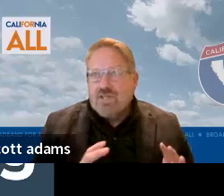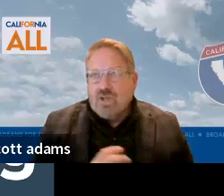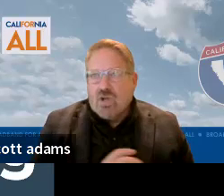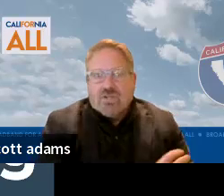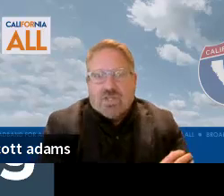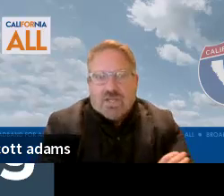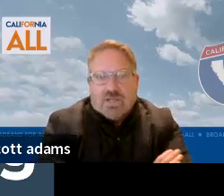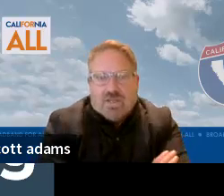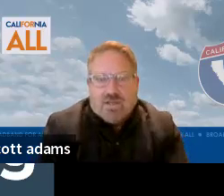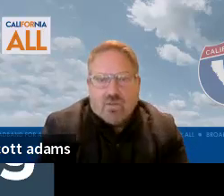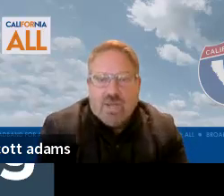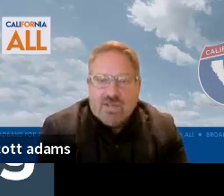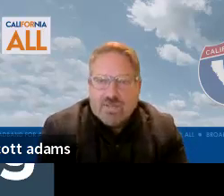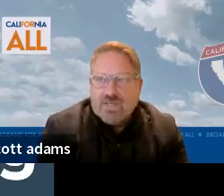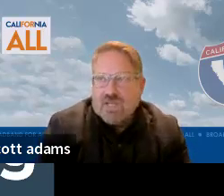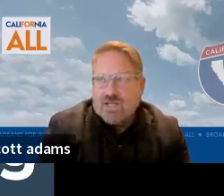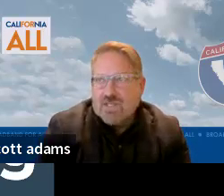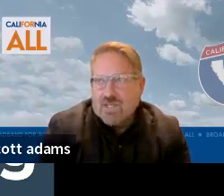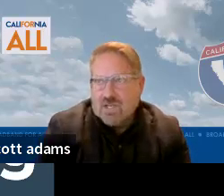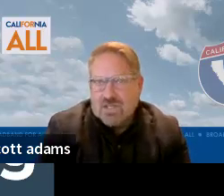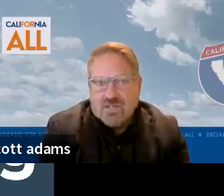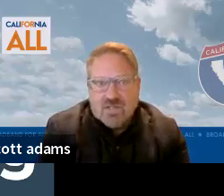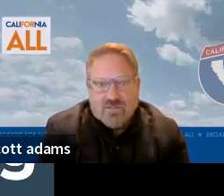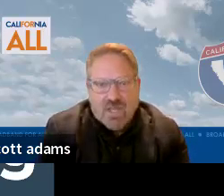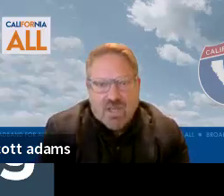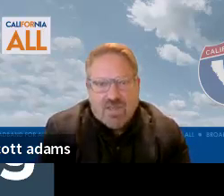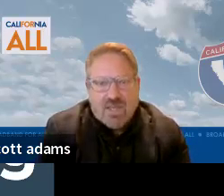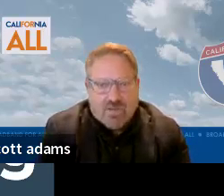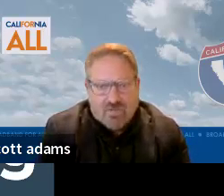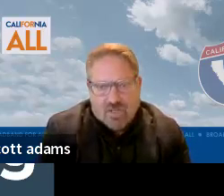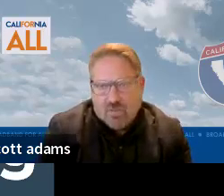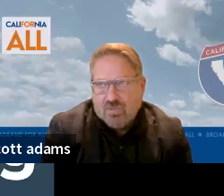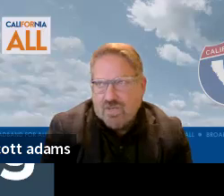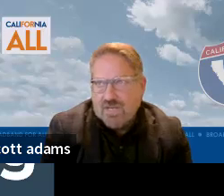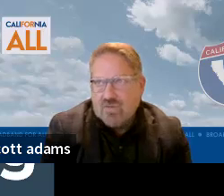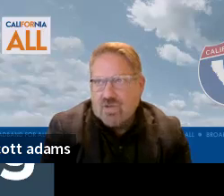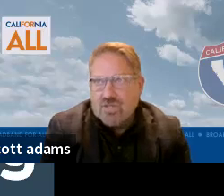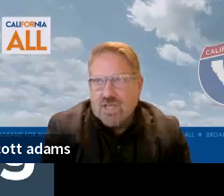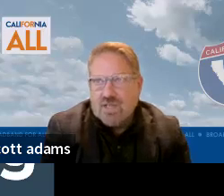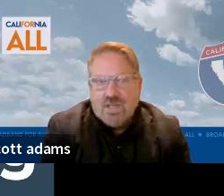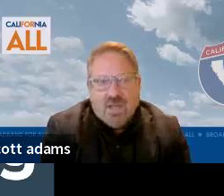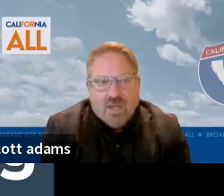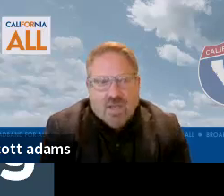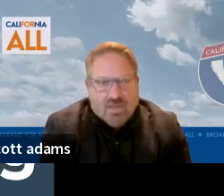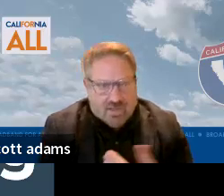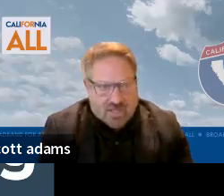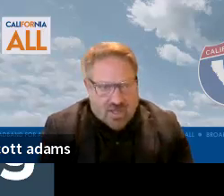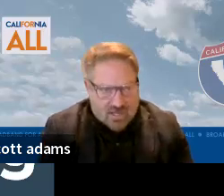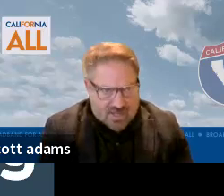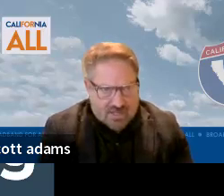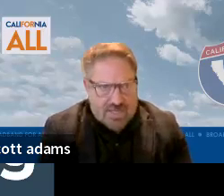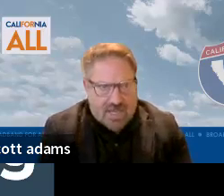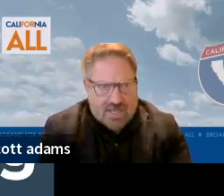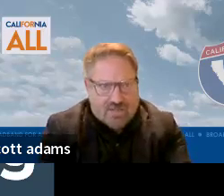that we re-acknowledge that the way it's been designed is in the context of the other available funding out there, like